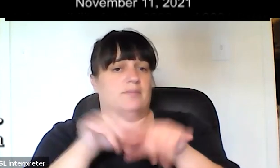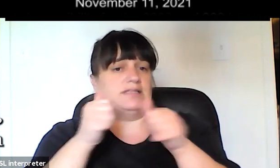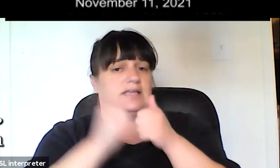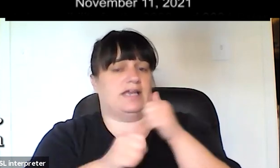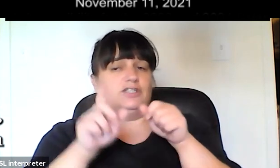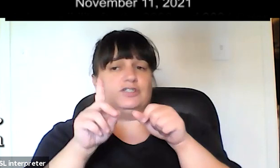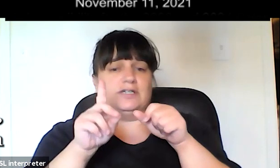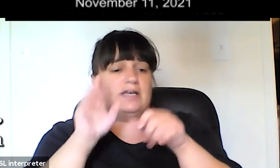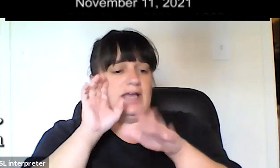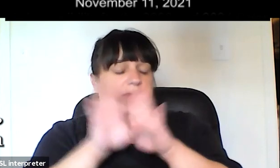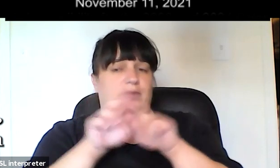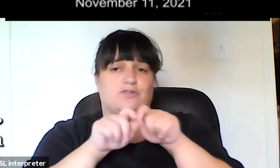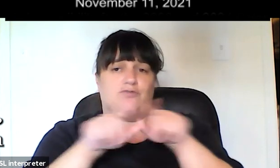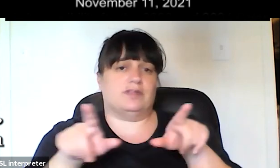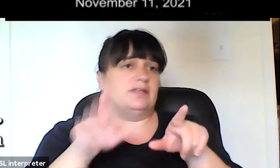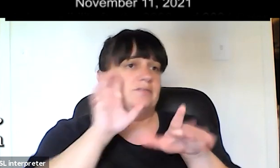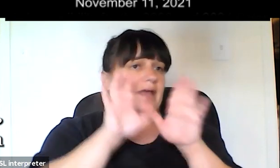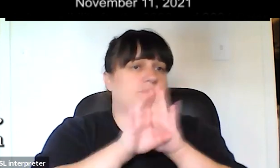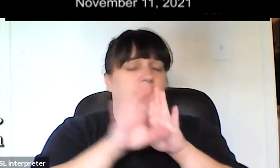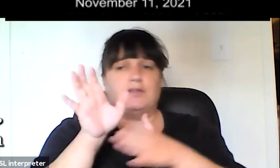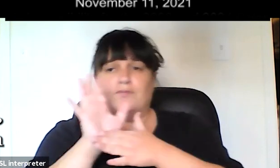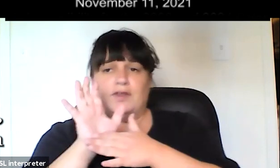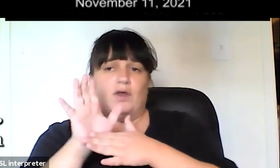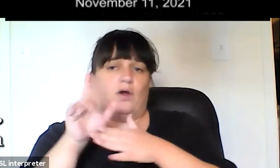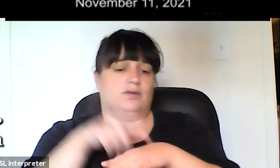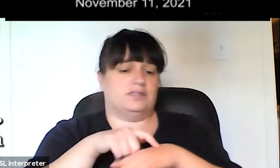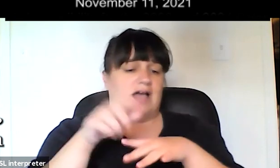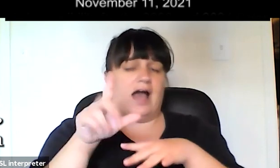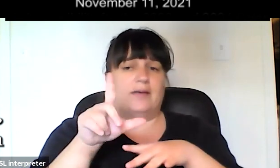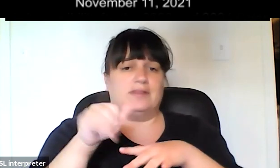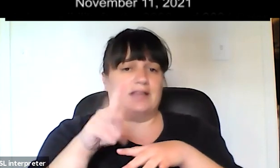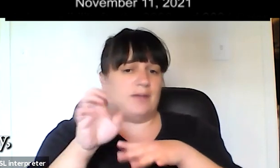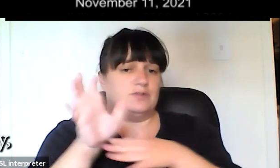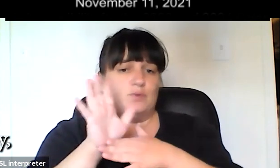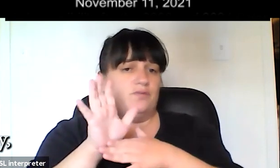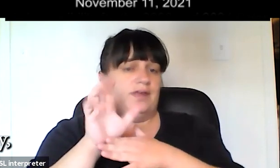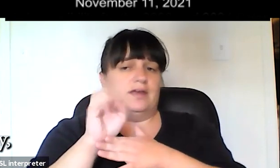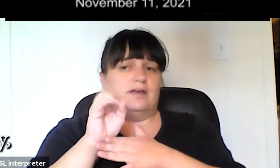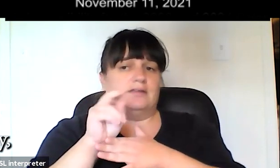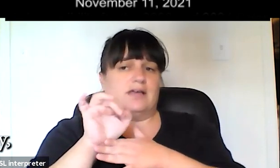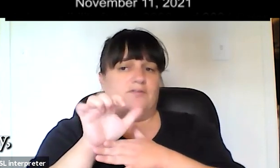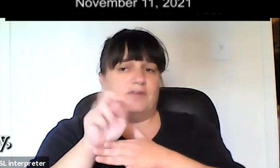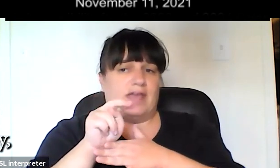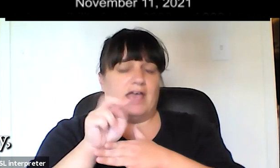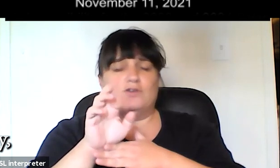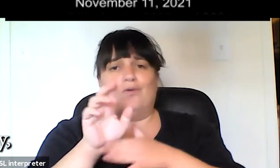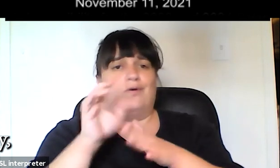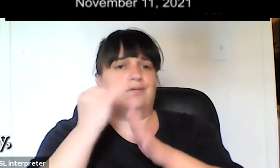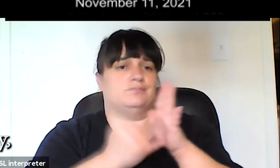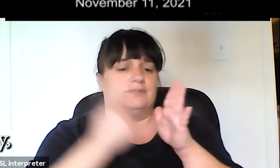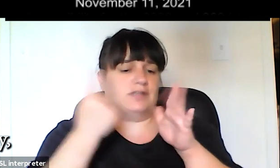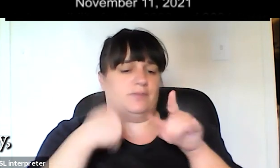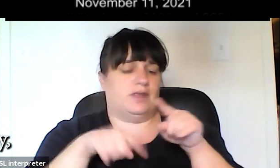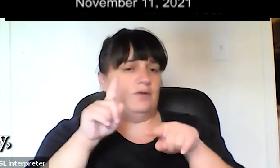it's an image or a video, a time-lapse movie, a sonification, or an illustration of something that we